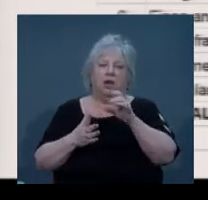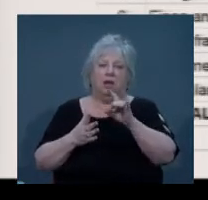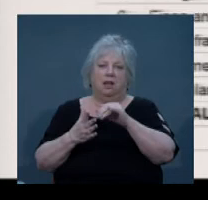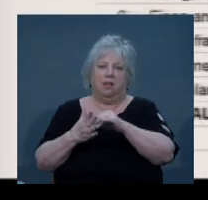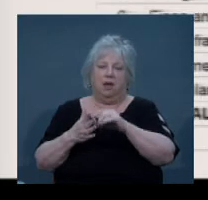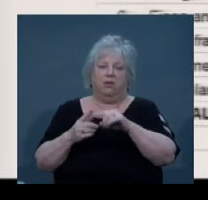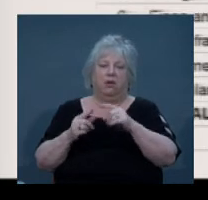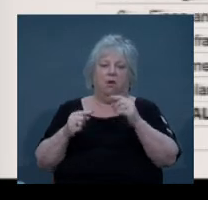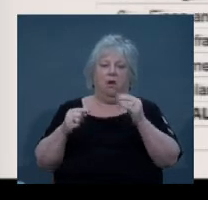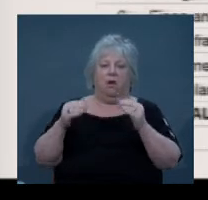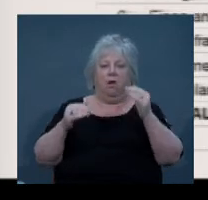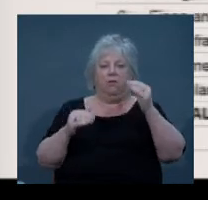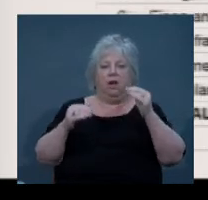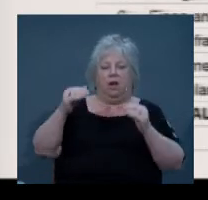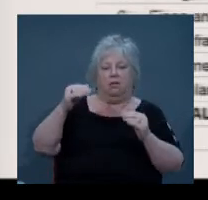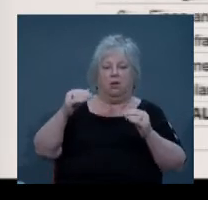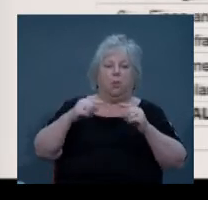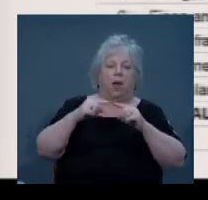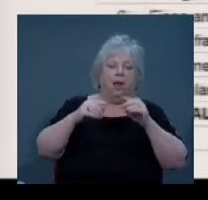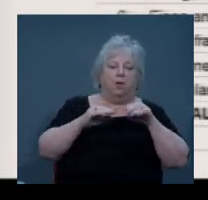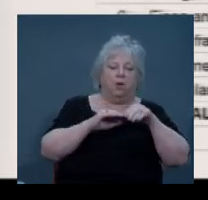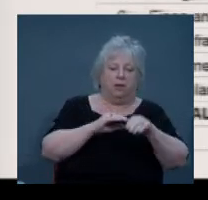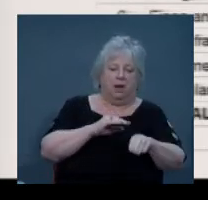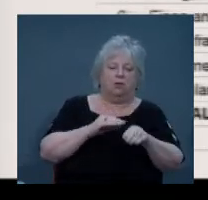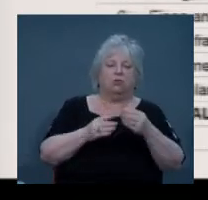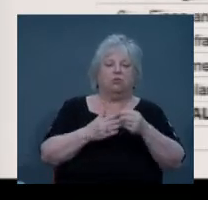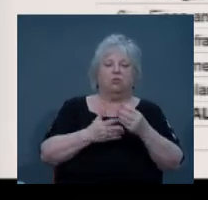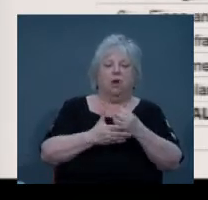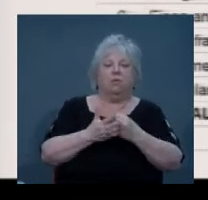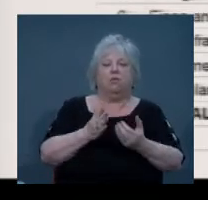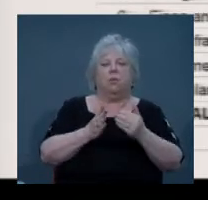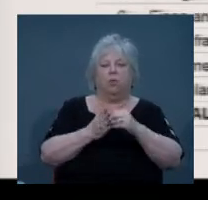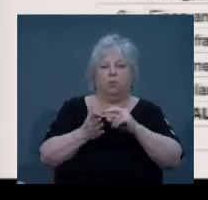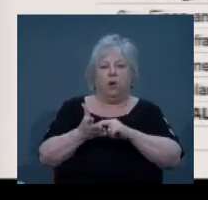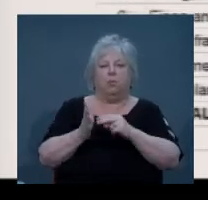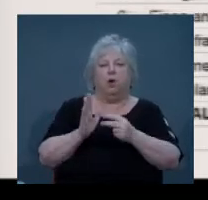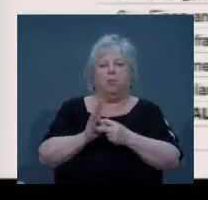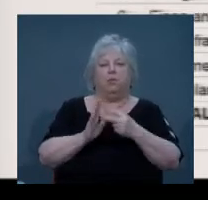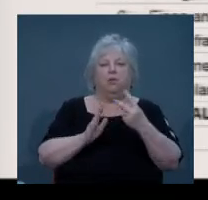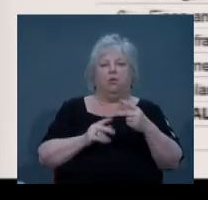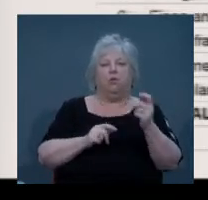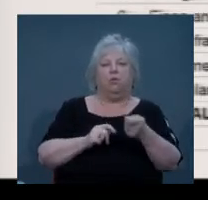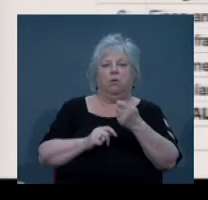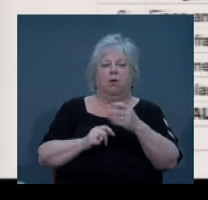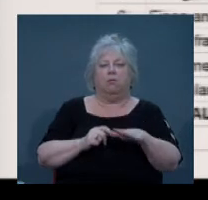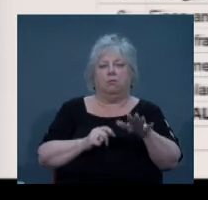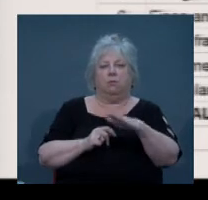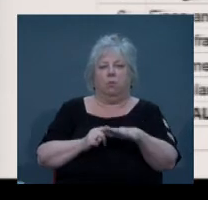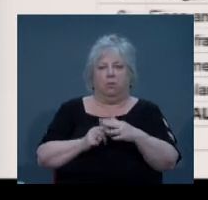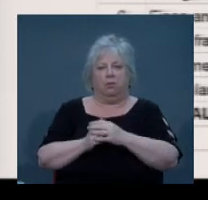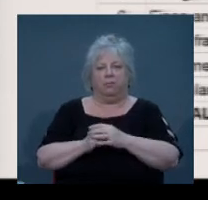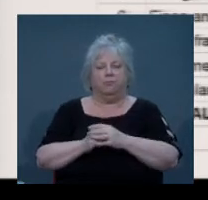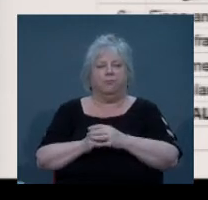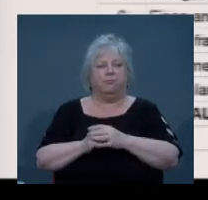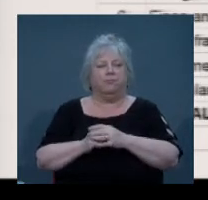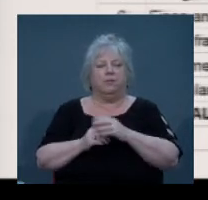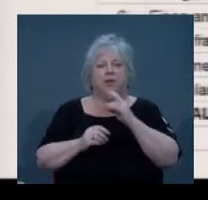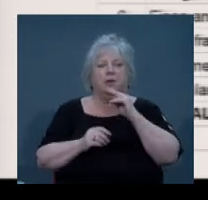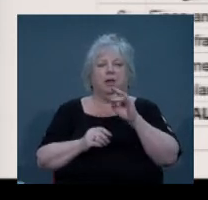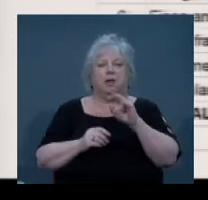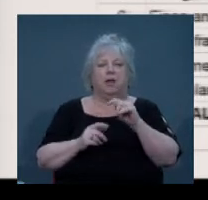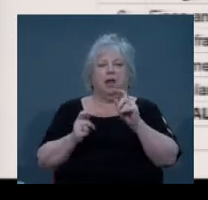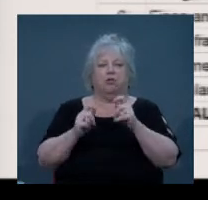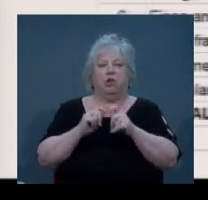by the reduction in revenues from the repurposing of 2 golf courses. So that net adjustment